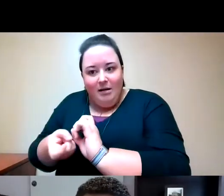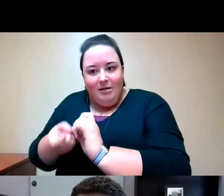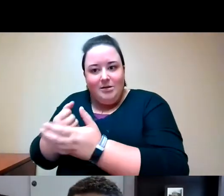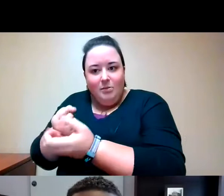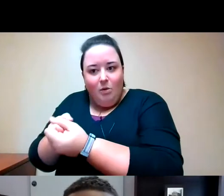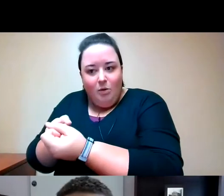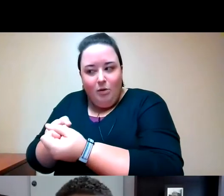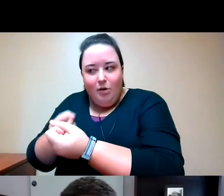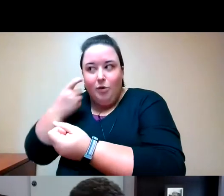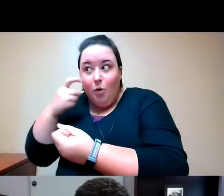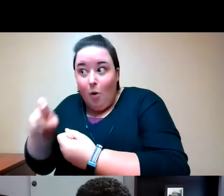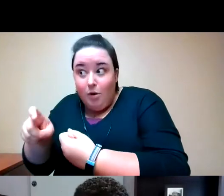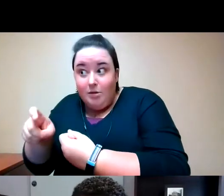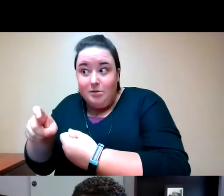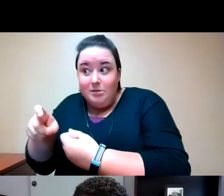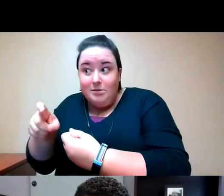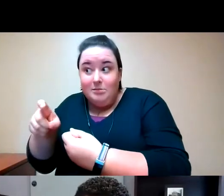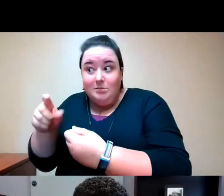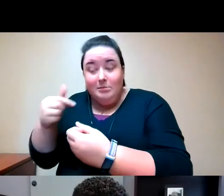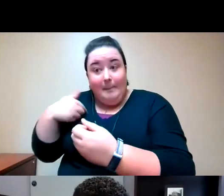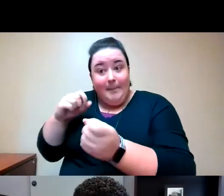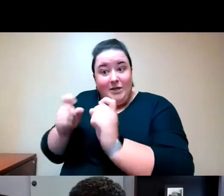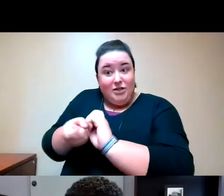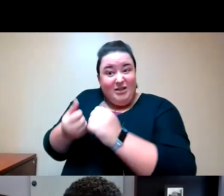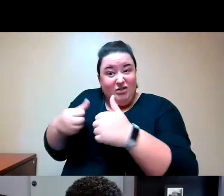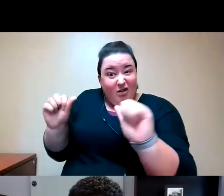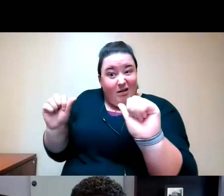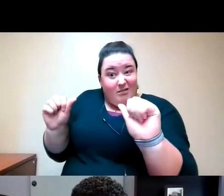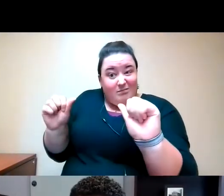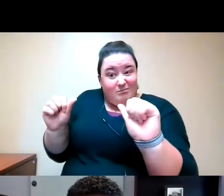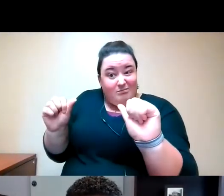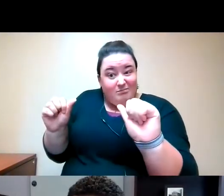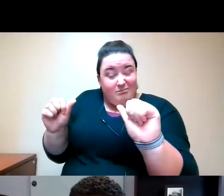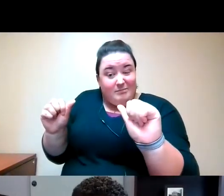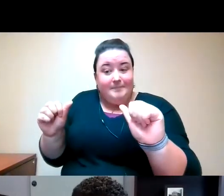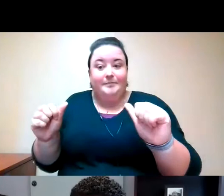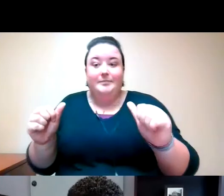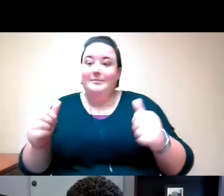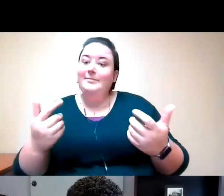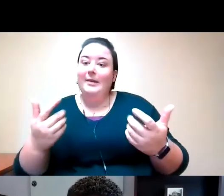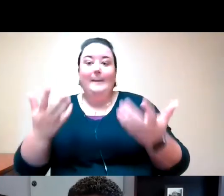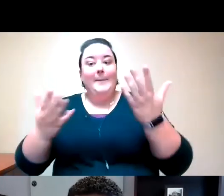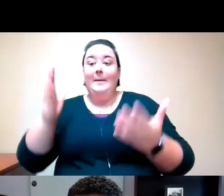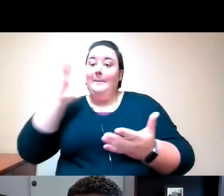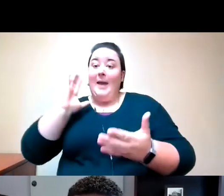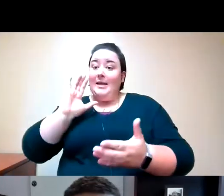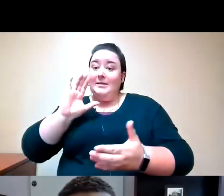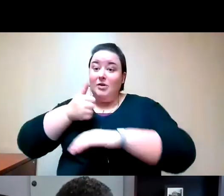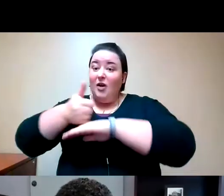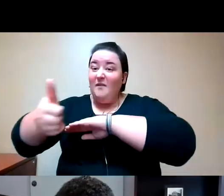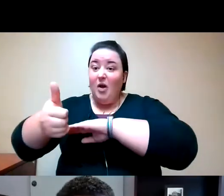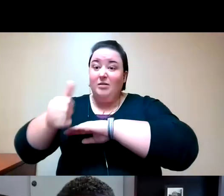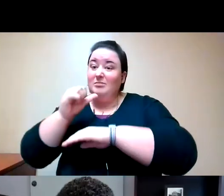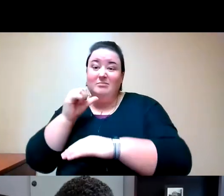we going to do something to then make them different? I often say that the past may not be your fault, but that